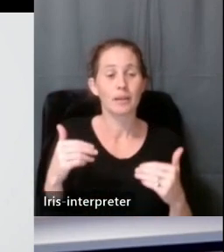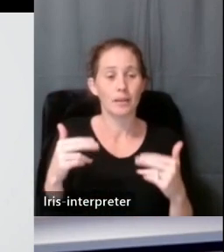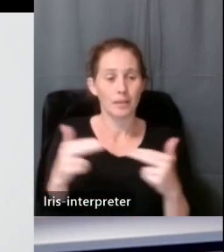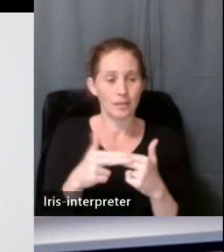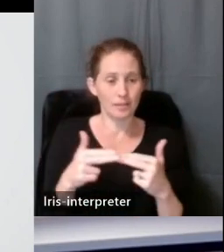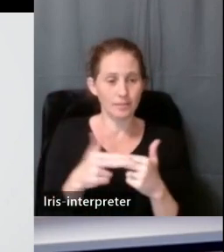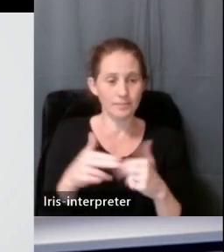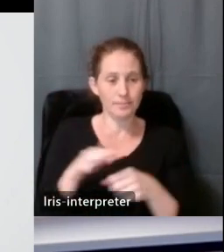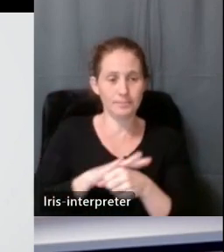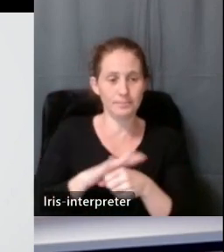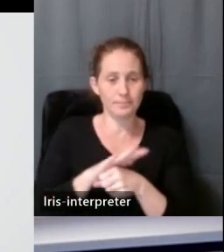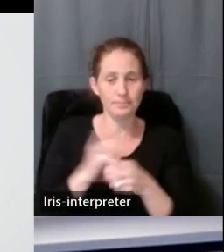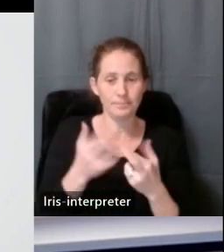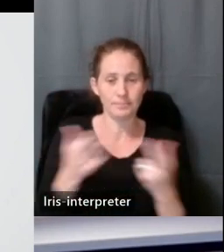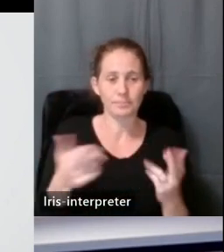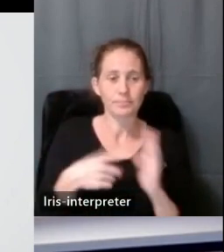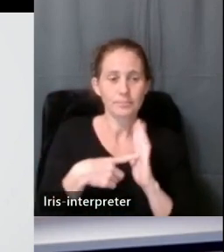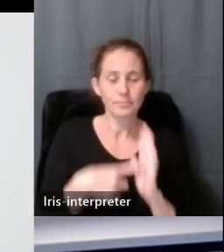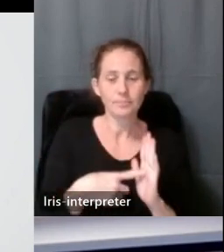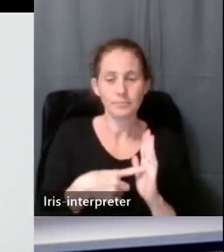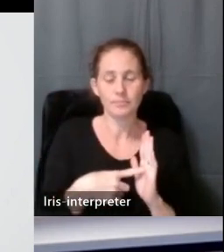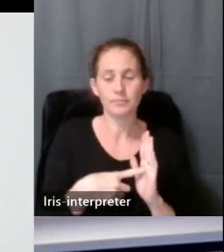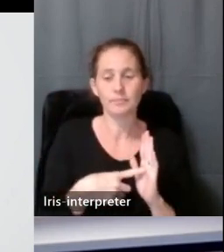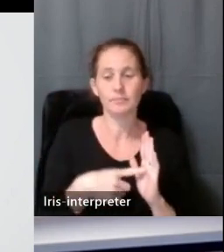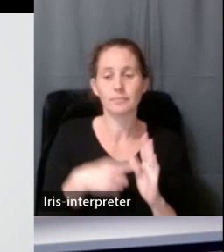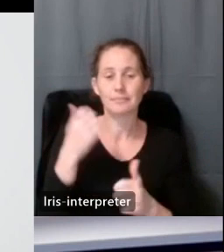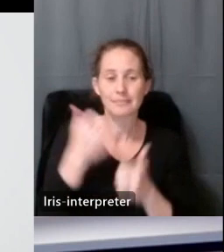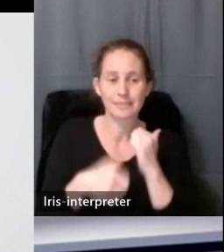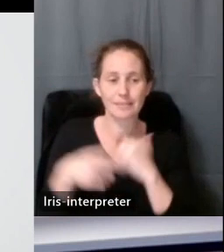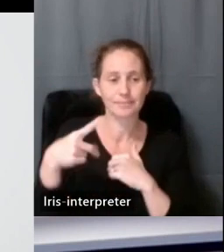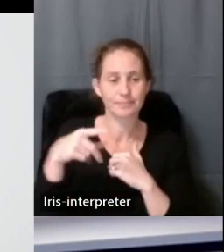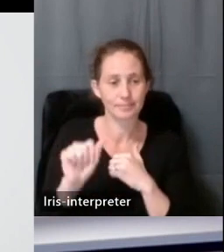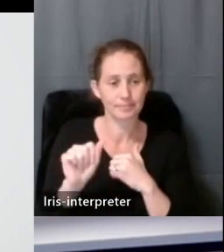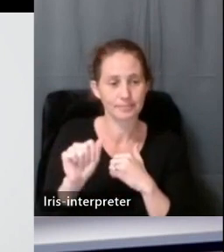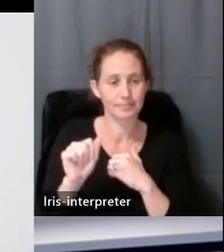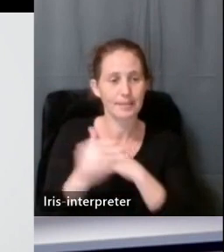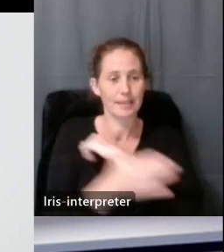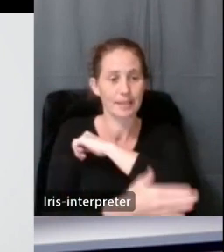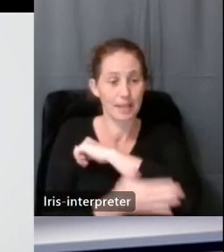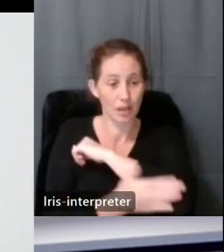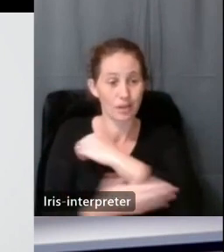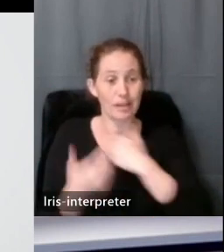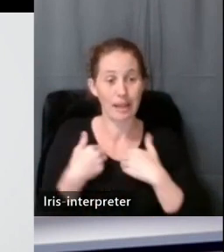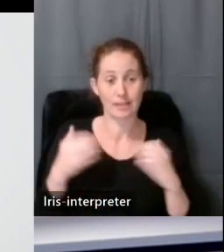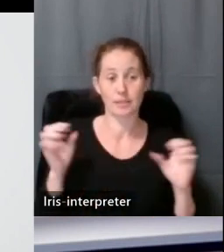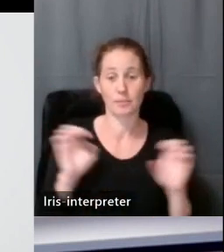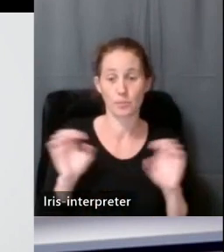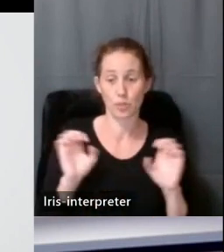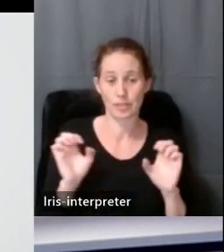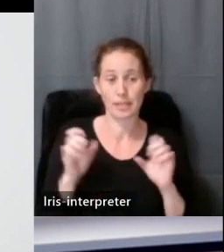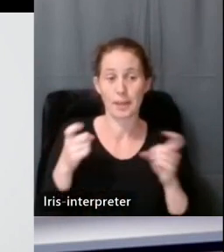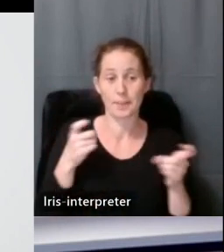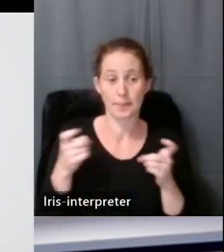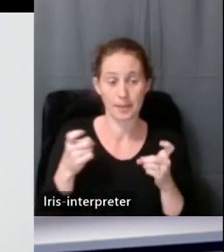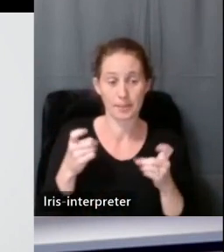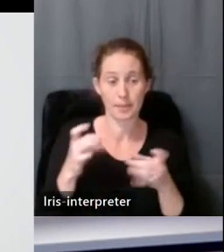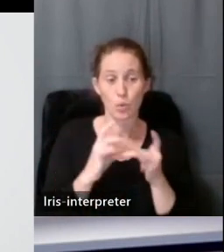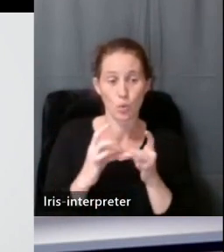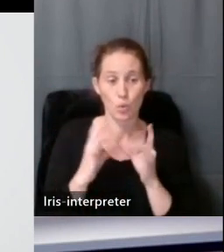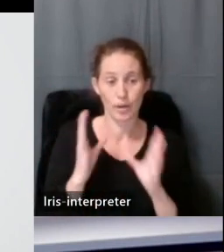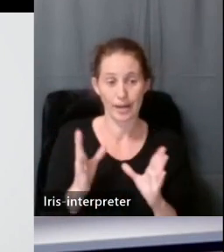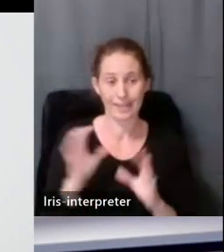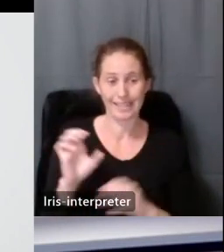of local resources shows that each Pennsylvania county has an emergency management coordinator,